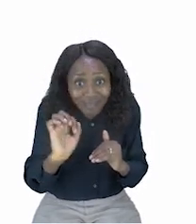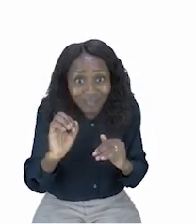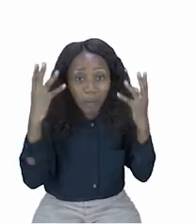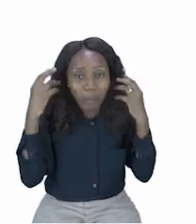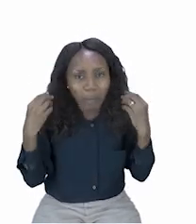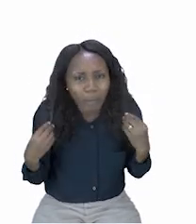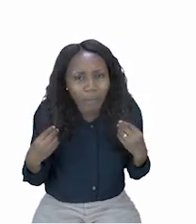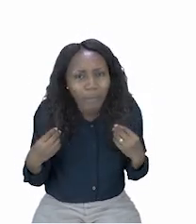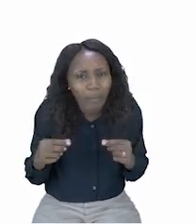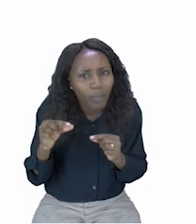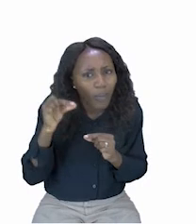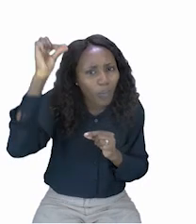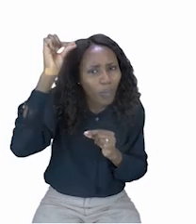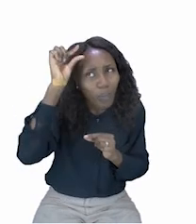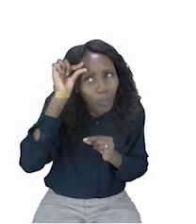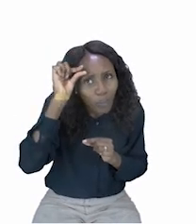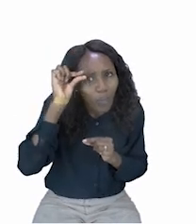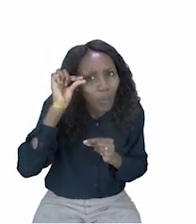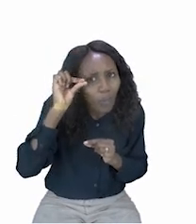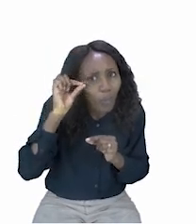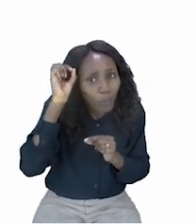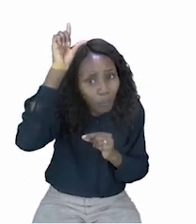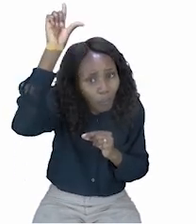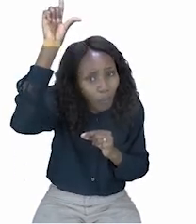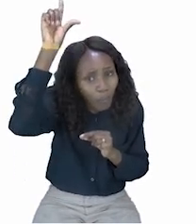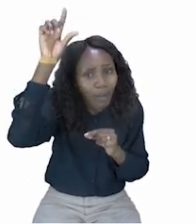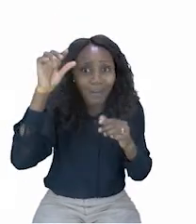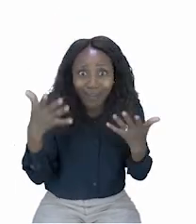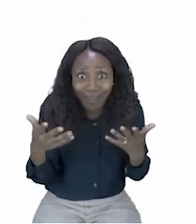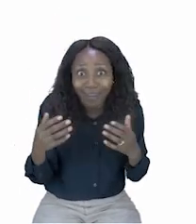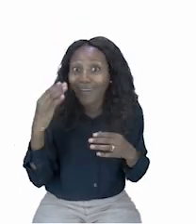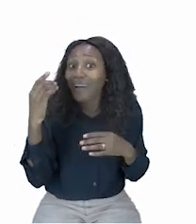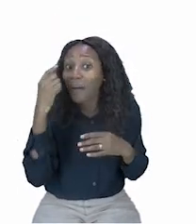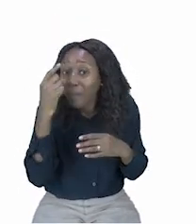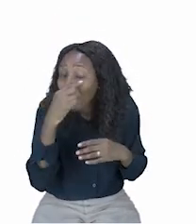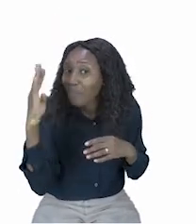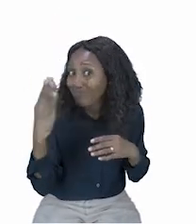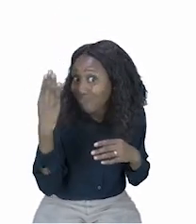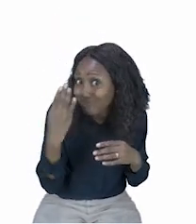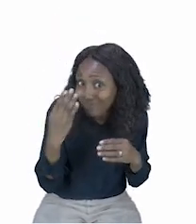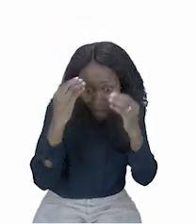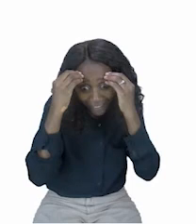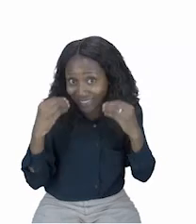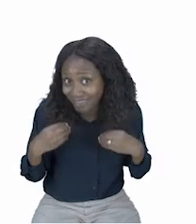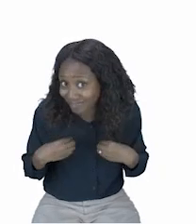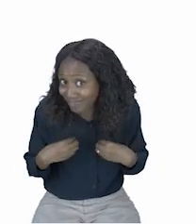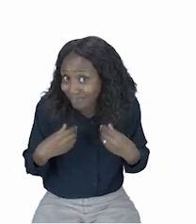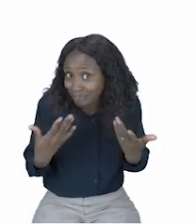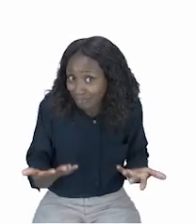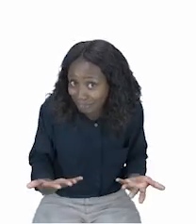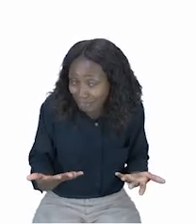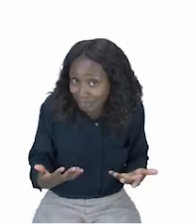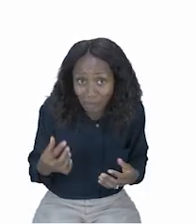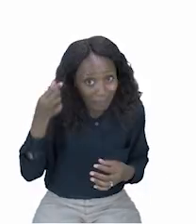hair? Do you have blue hair? Oh no, I don't think I've ever seen anyone with blue hair.